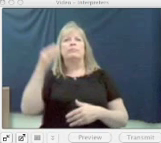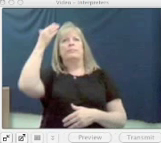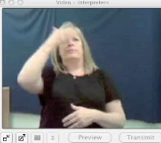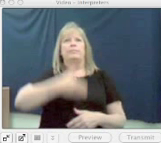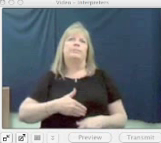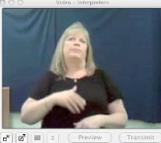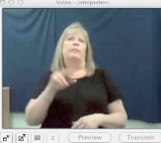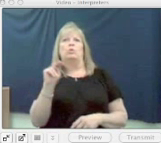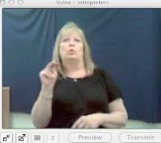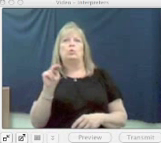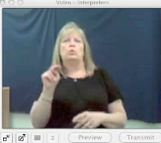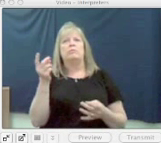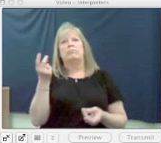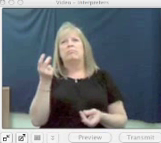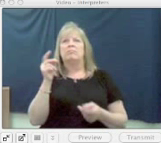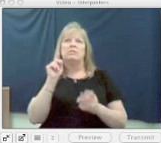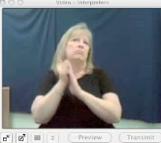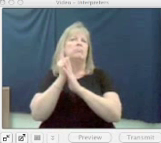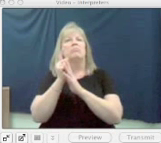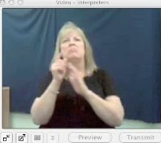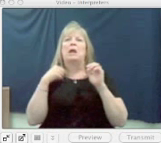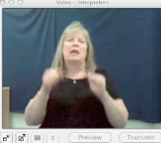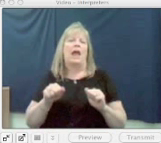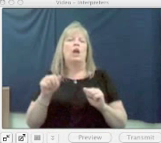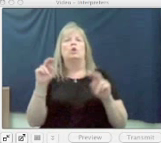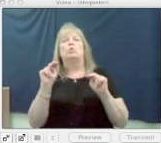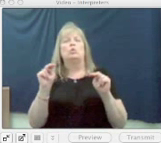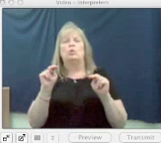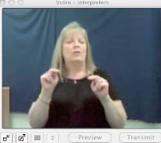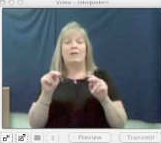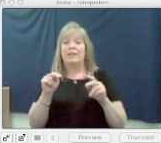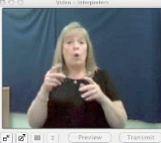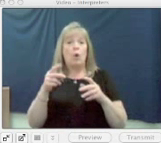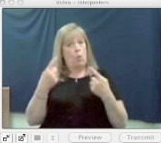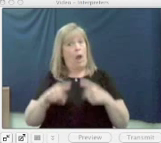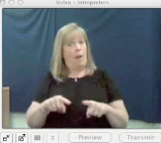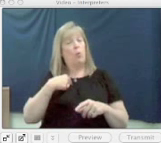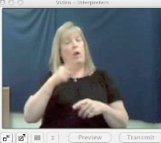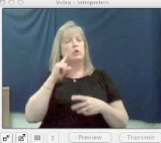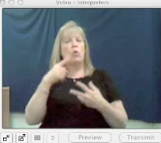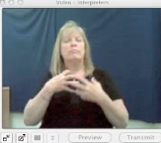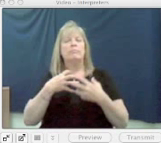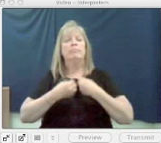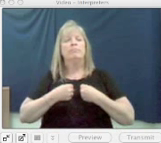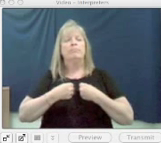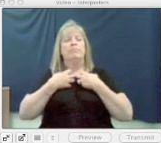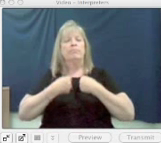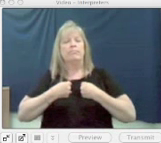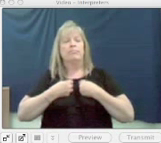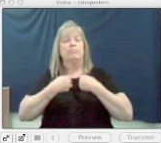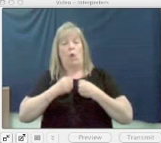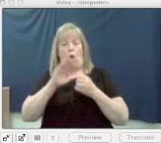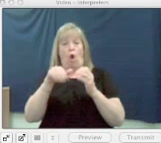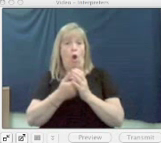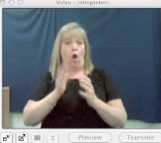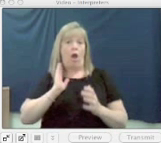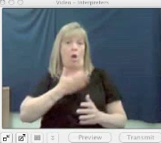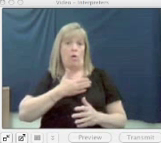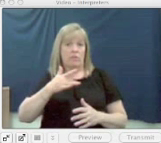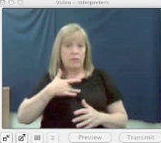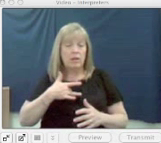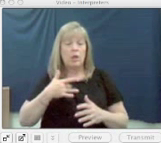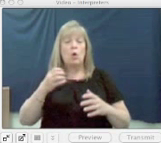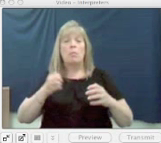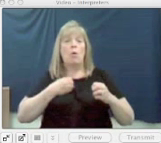and be neutral. And what that usually ends up meaning is that we stuff our feelings and emotions, and eventually those feelings and emotions come out